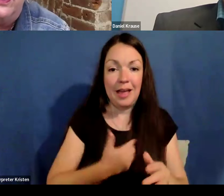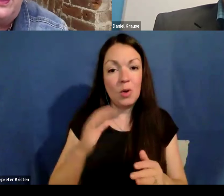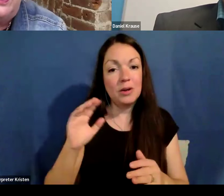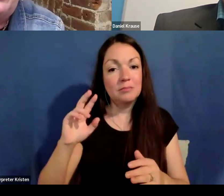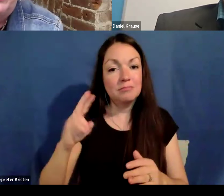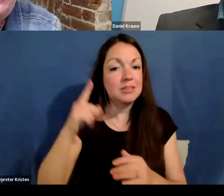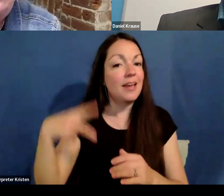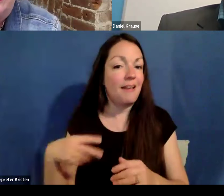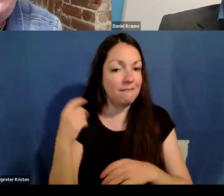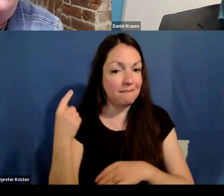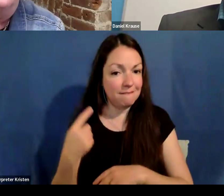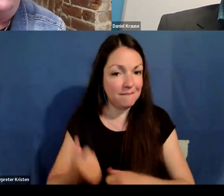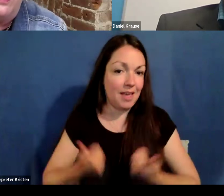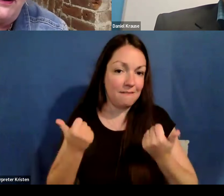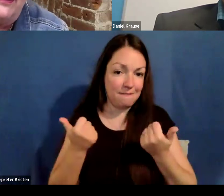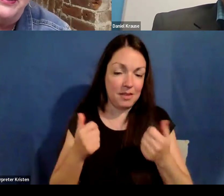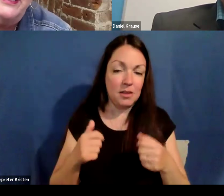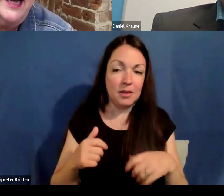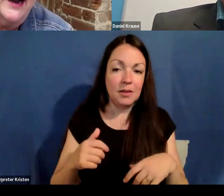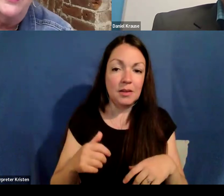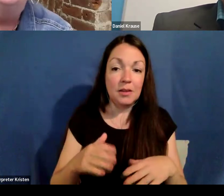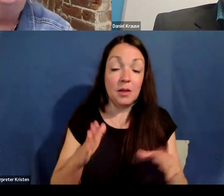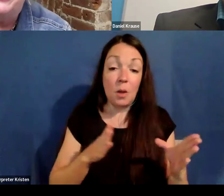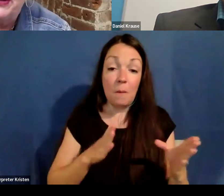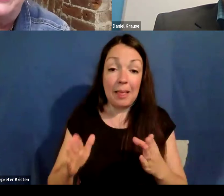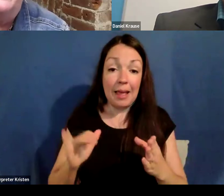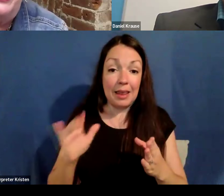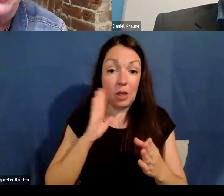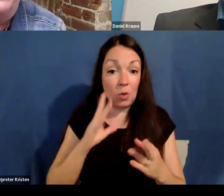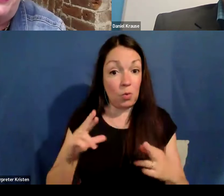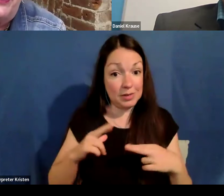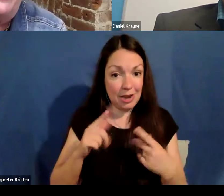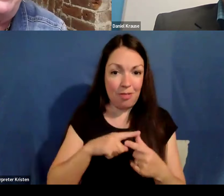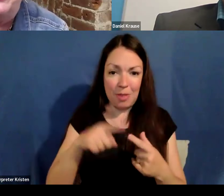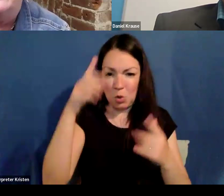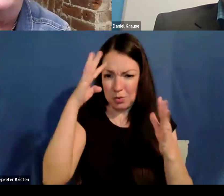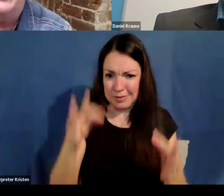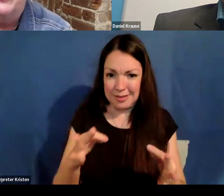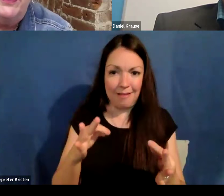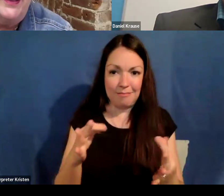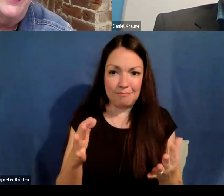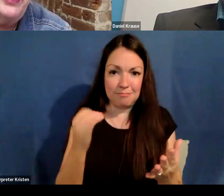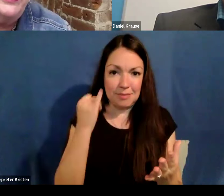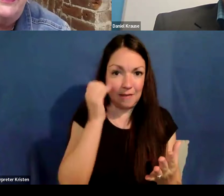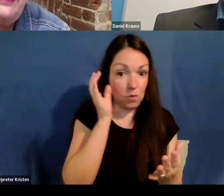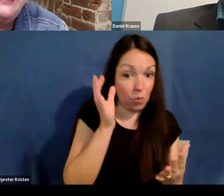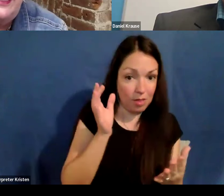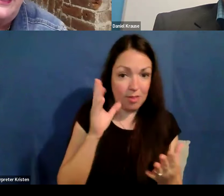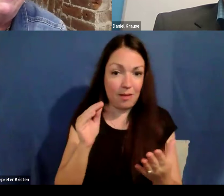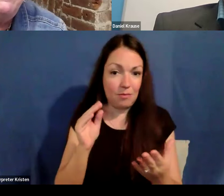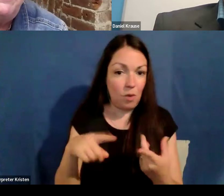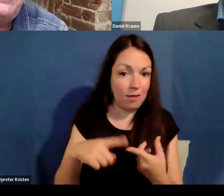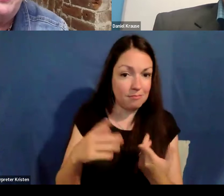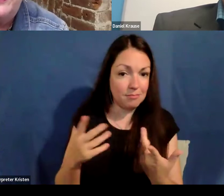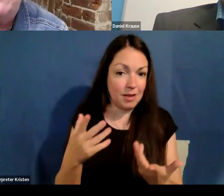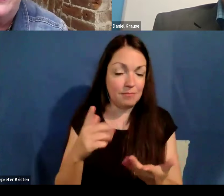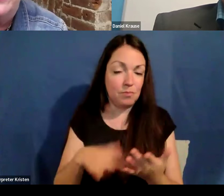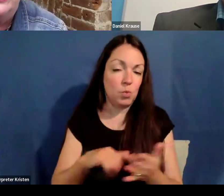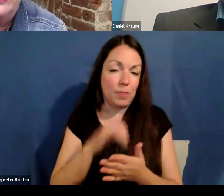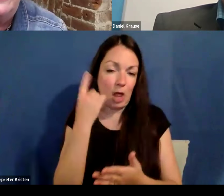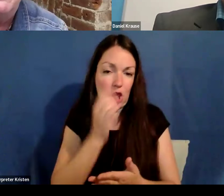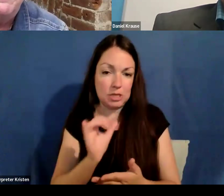So plan like you are going to retire, but you get to choose whether you actually do or not and what that looks like, but plan